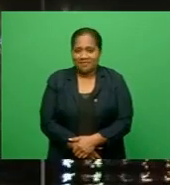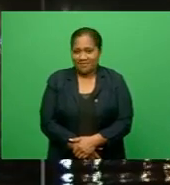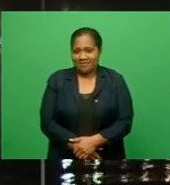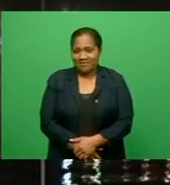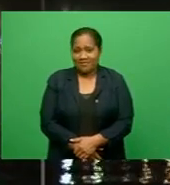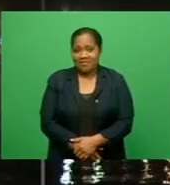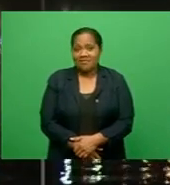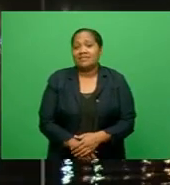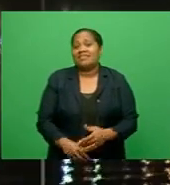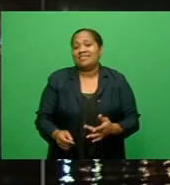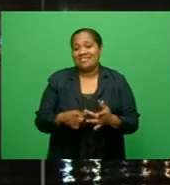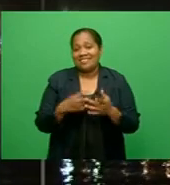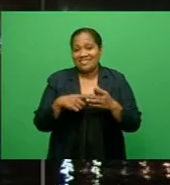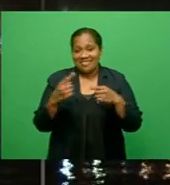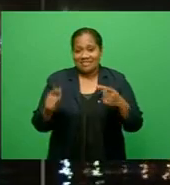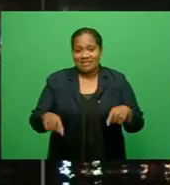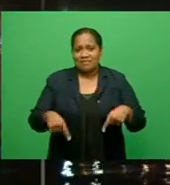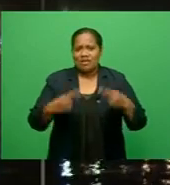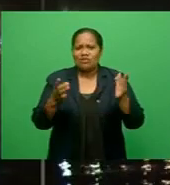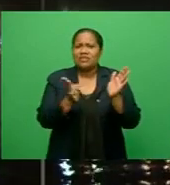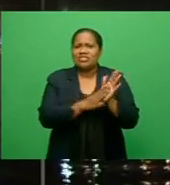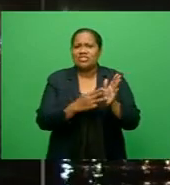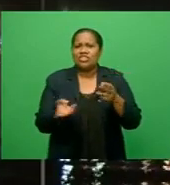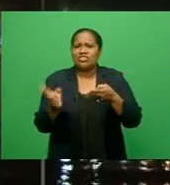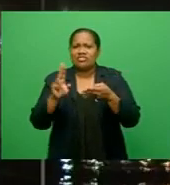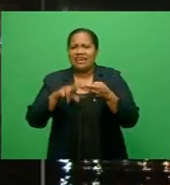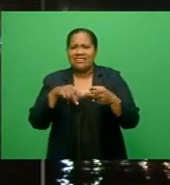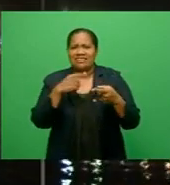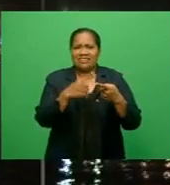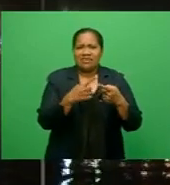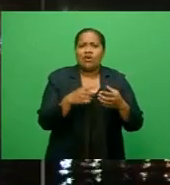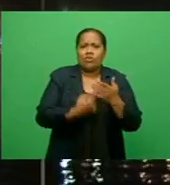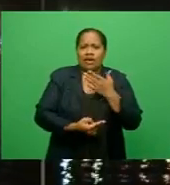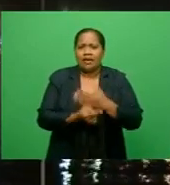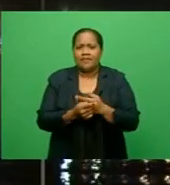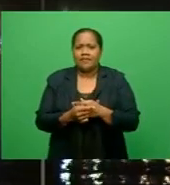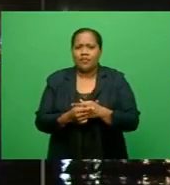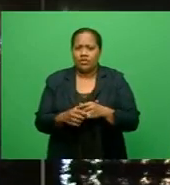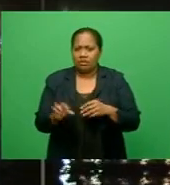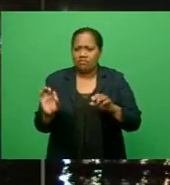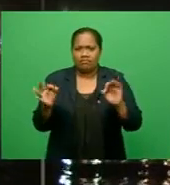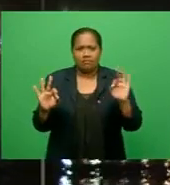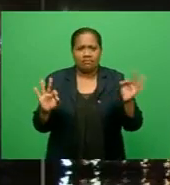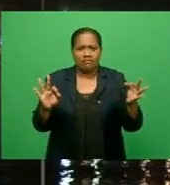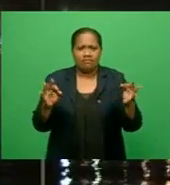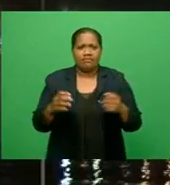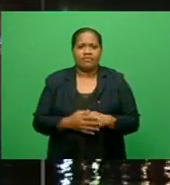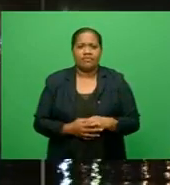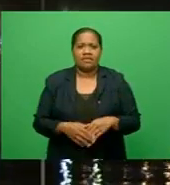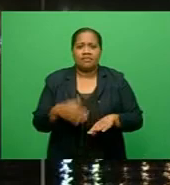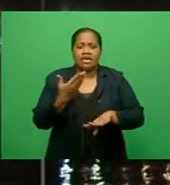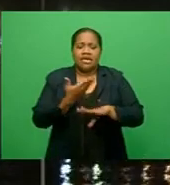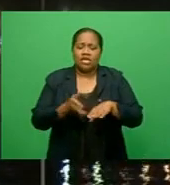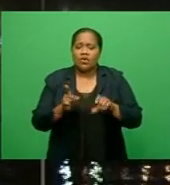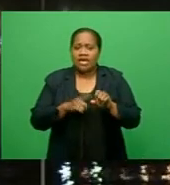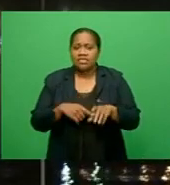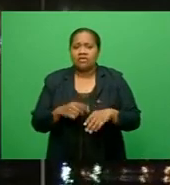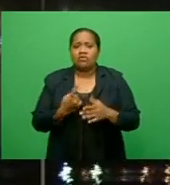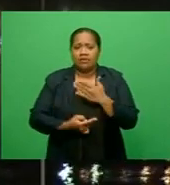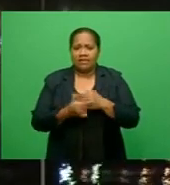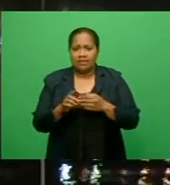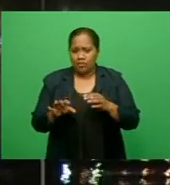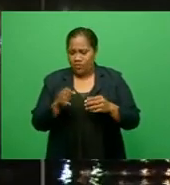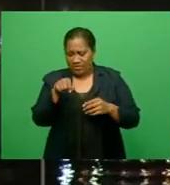other matches, Manchester United were tied at 0-0 with Man City. Newcastle edged West Brom